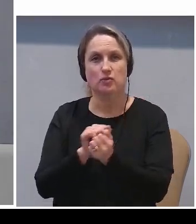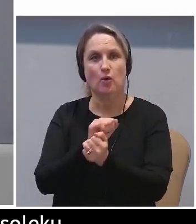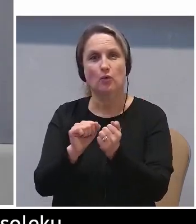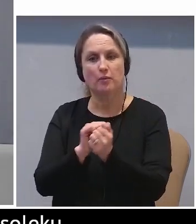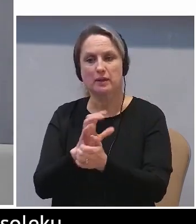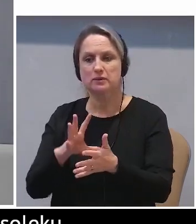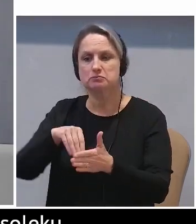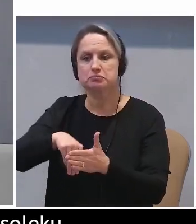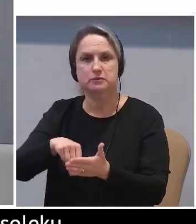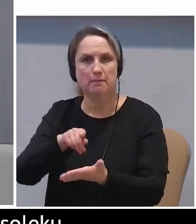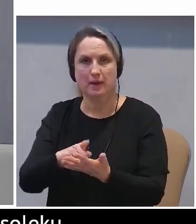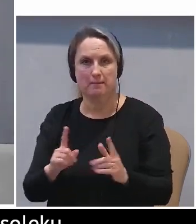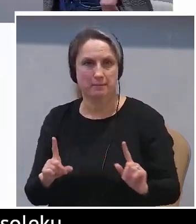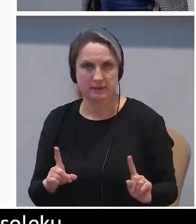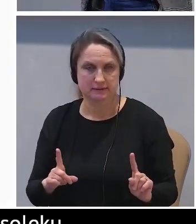this toolkit.